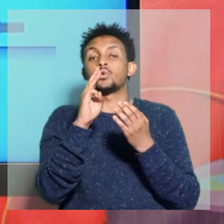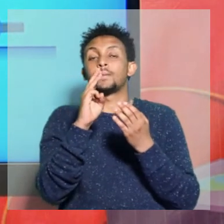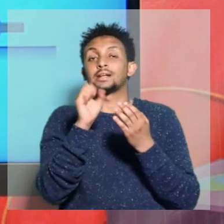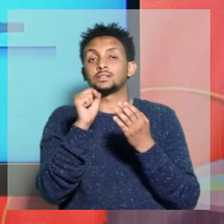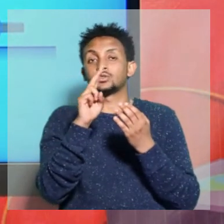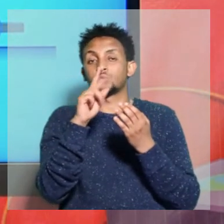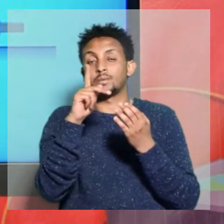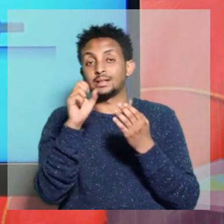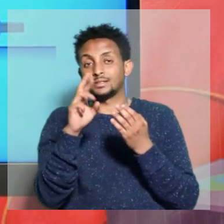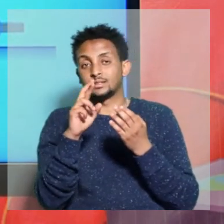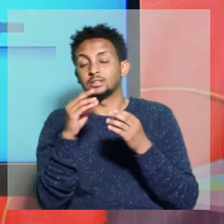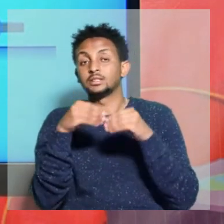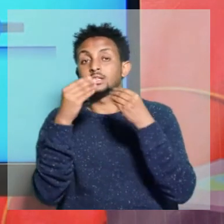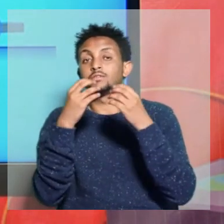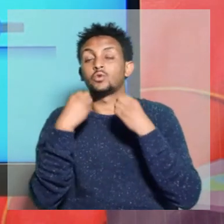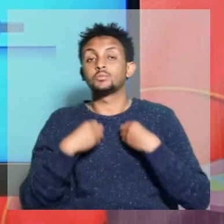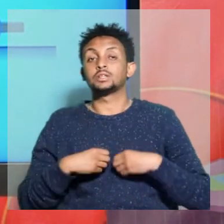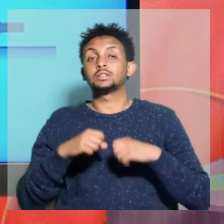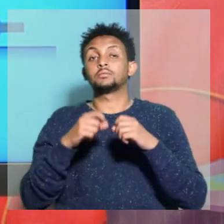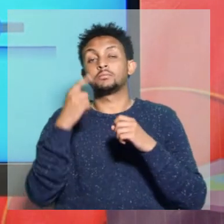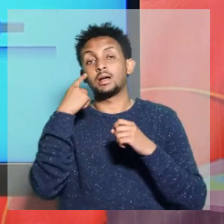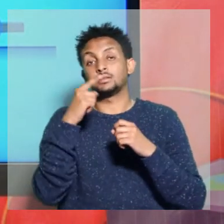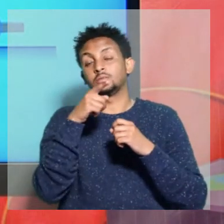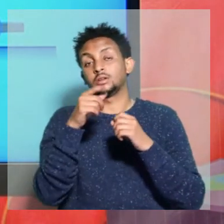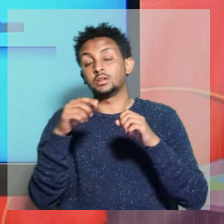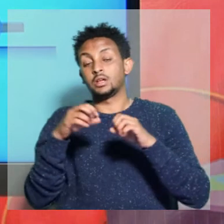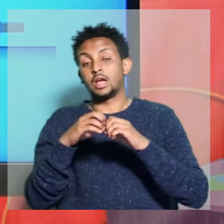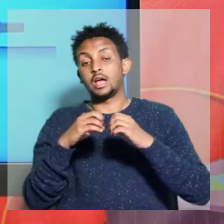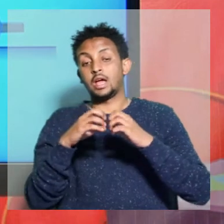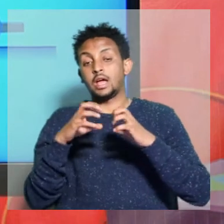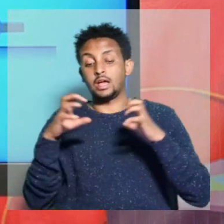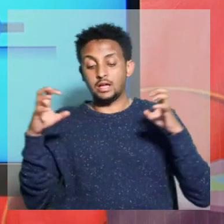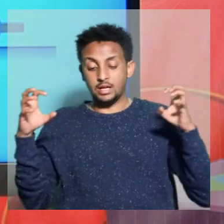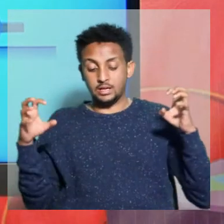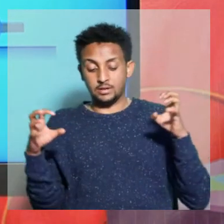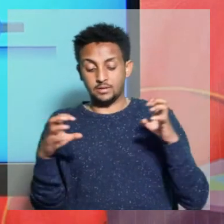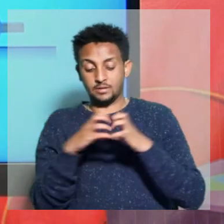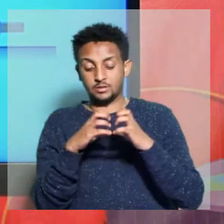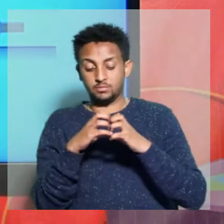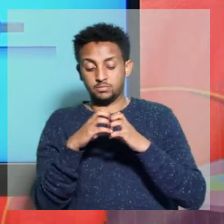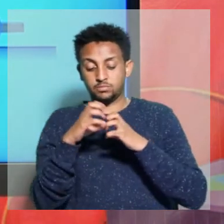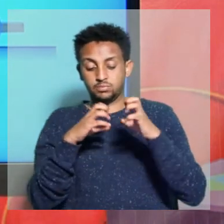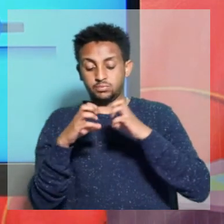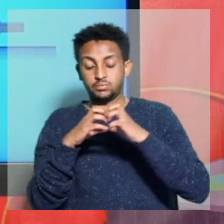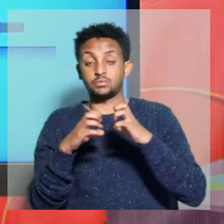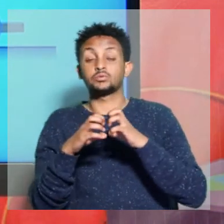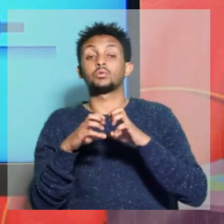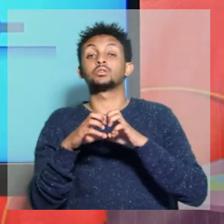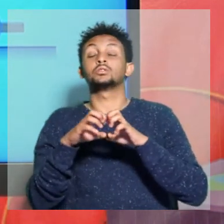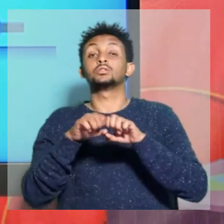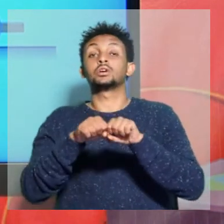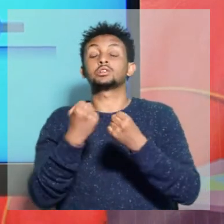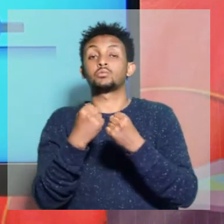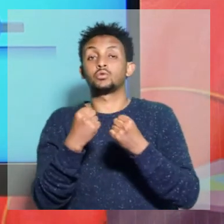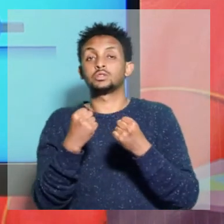recoil case. A given object might be exploded, or a given compacted things might be relaxed, so